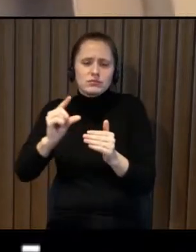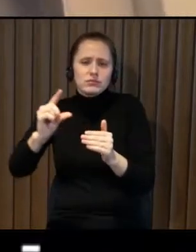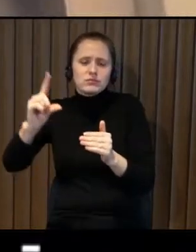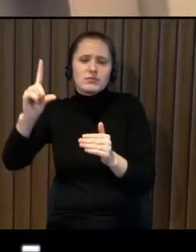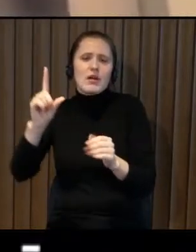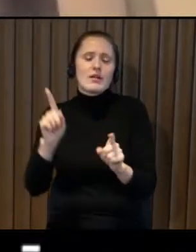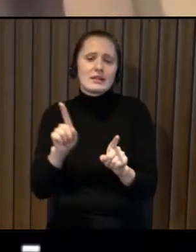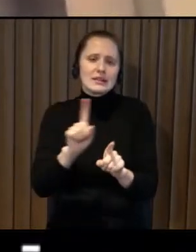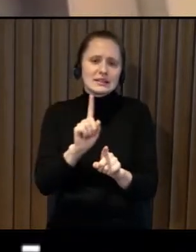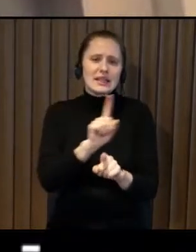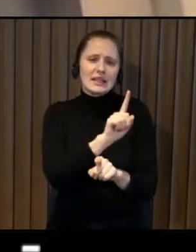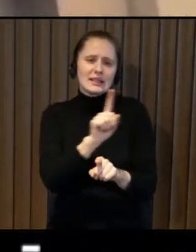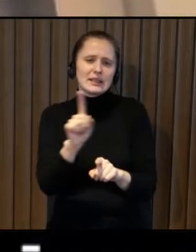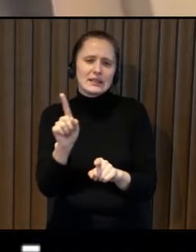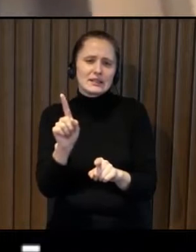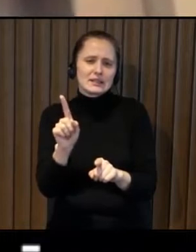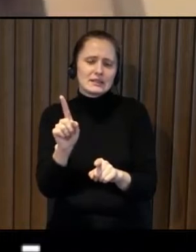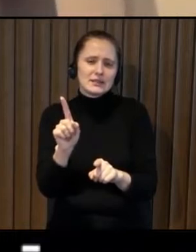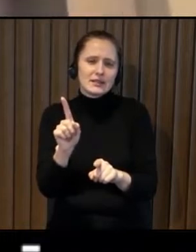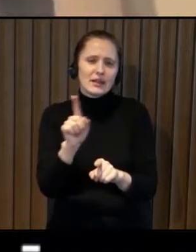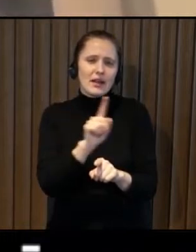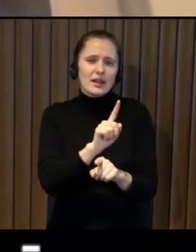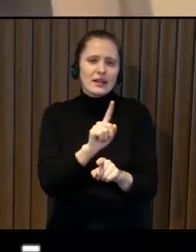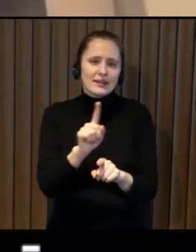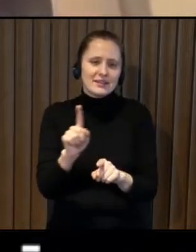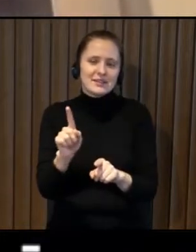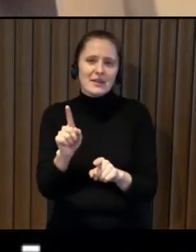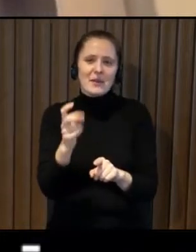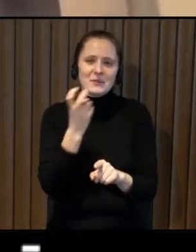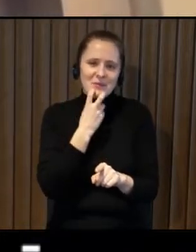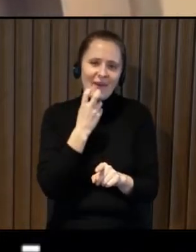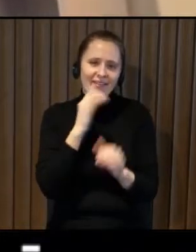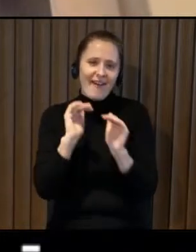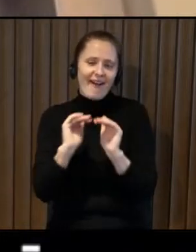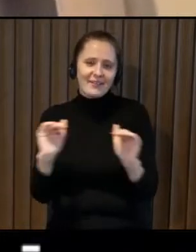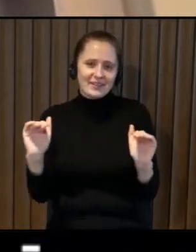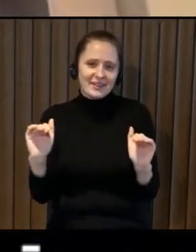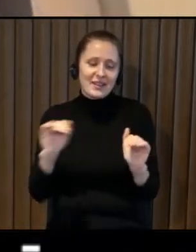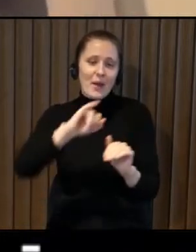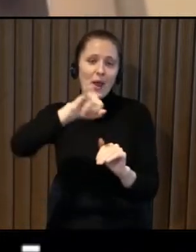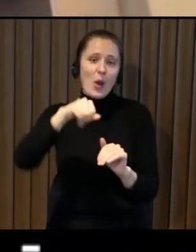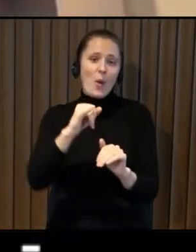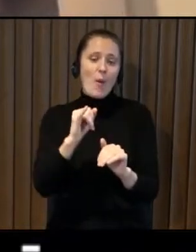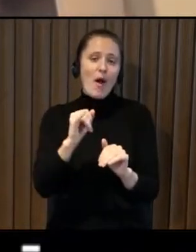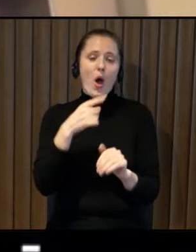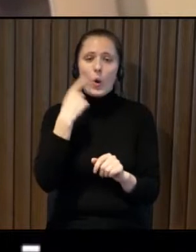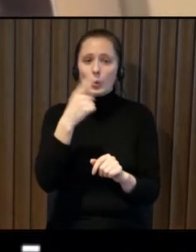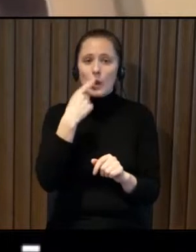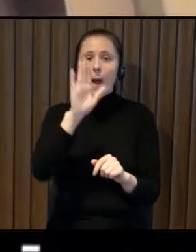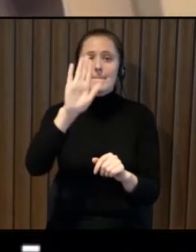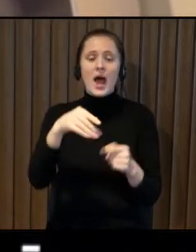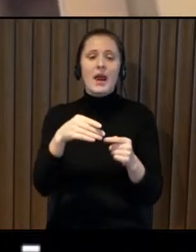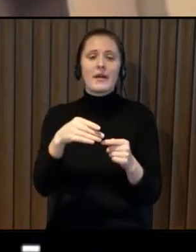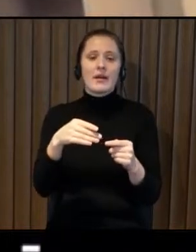Productivity should grow. Sometimes it's even absurd, this request or